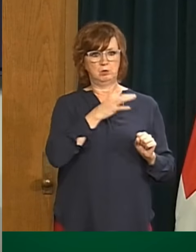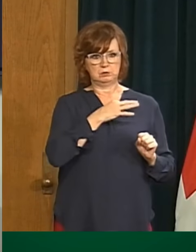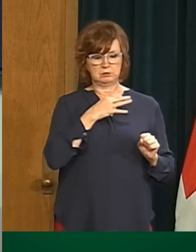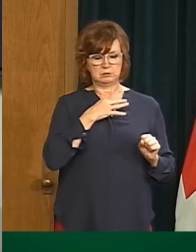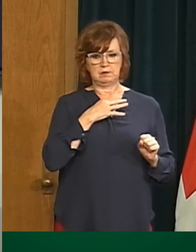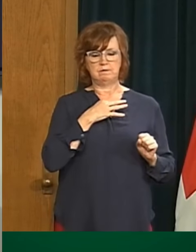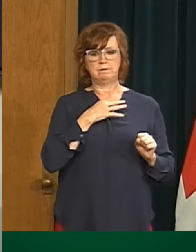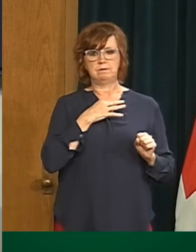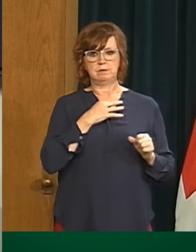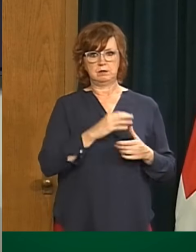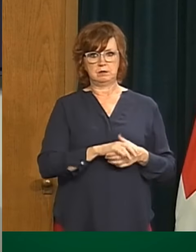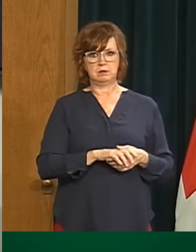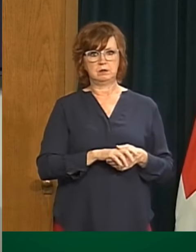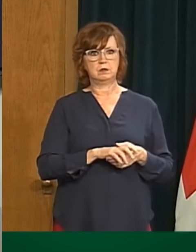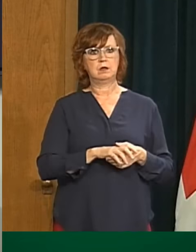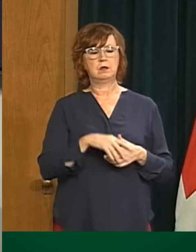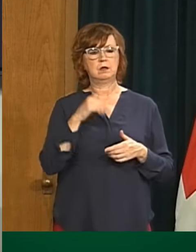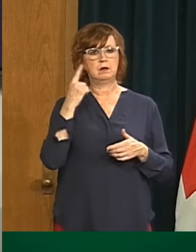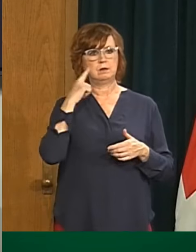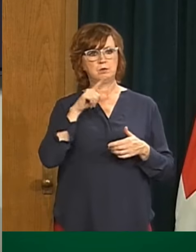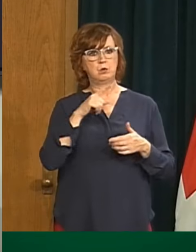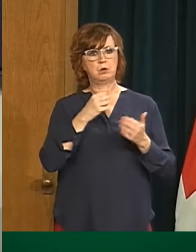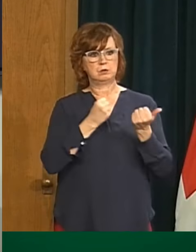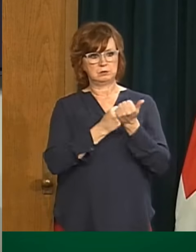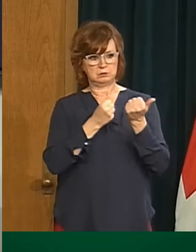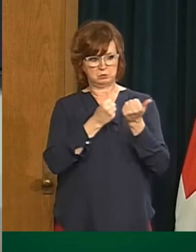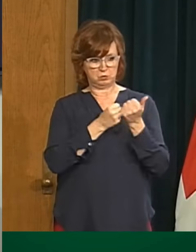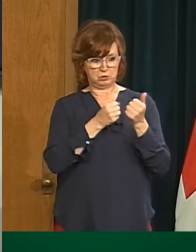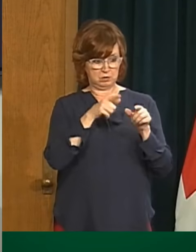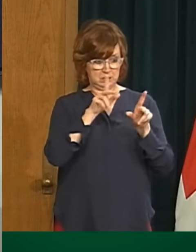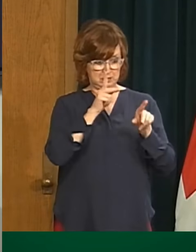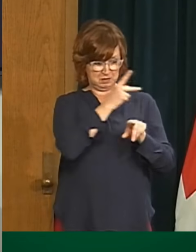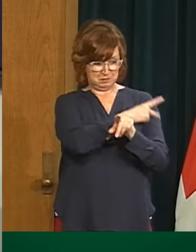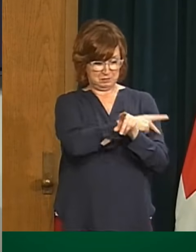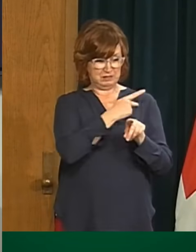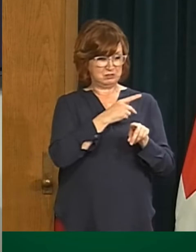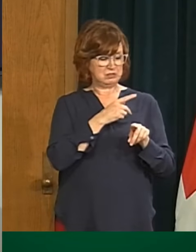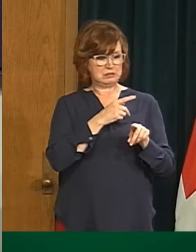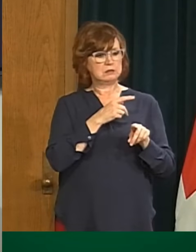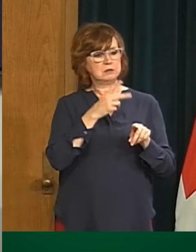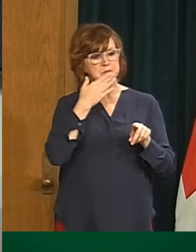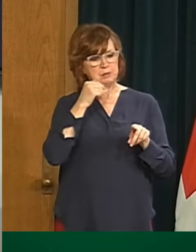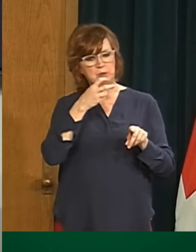building, or patients, when necessary, can be moved to alternate locations if required.